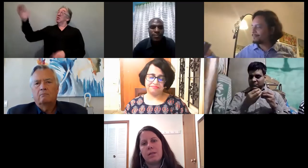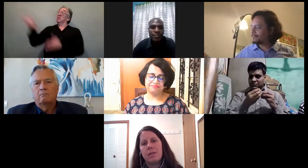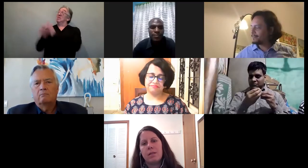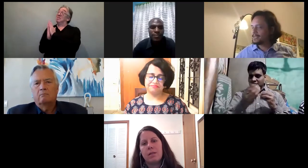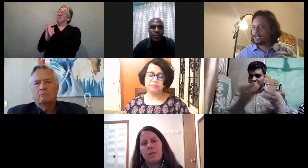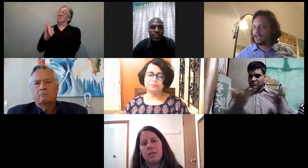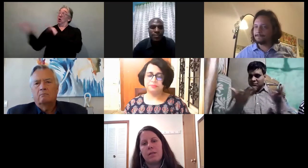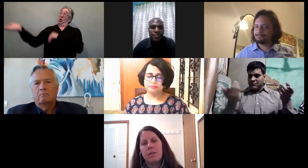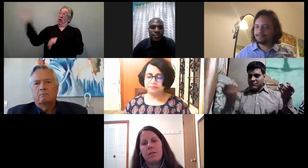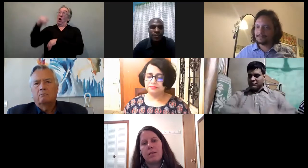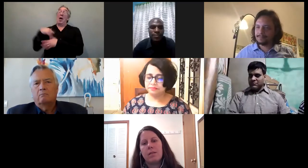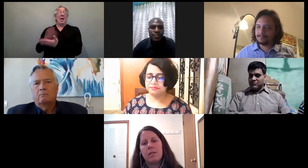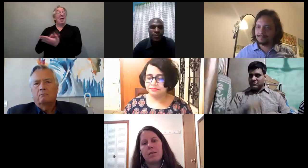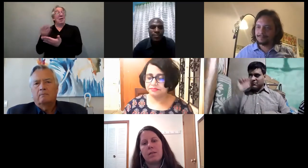webinar.